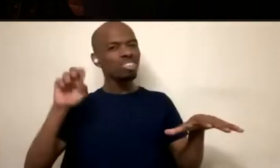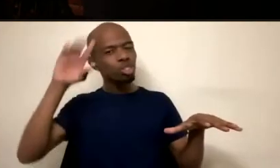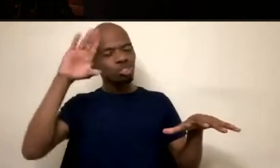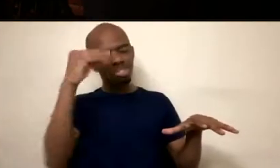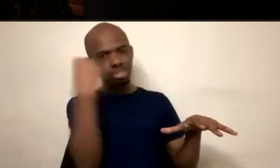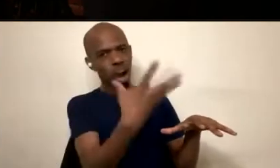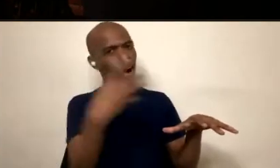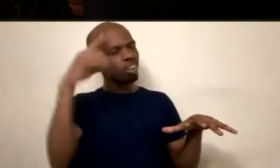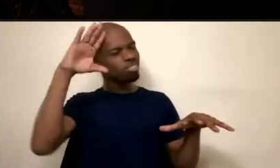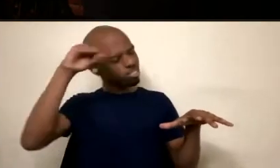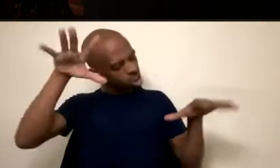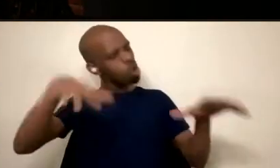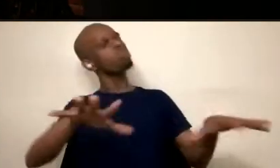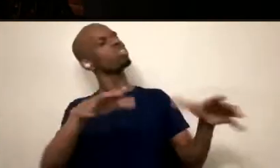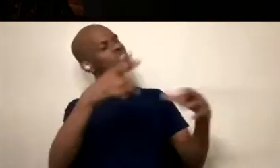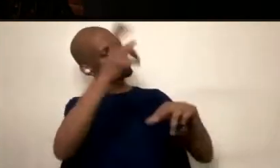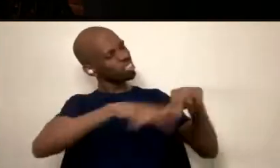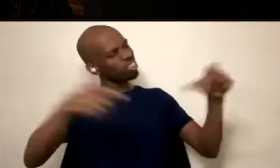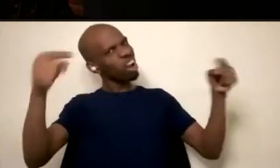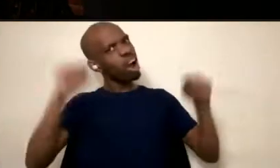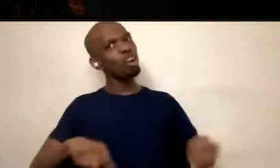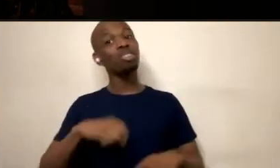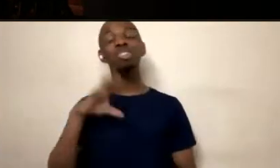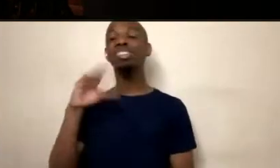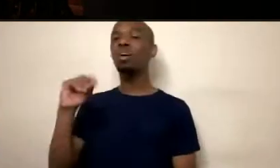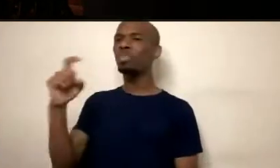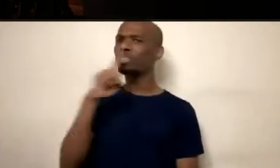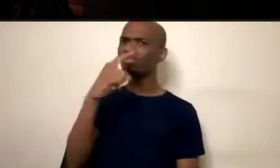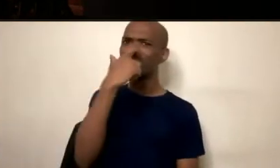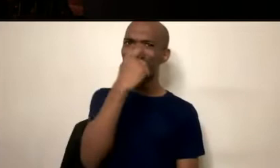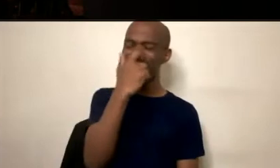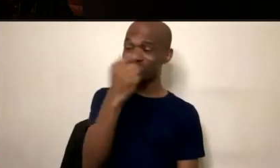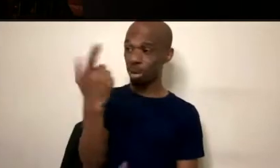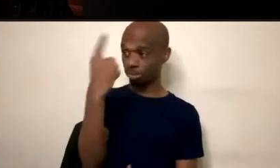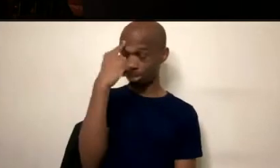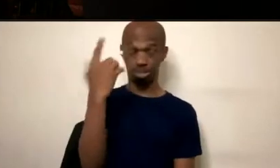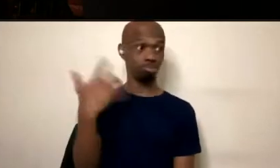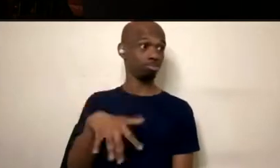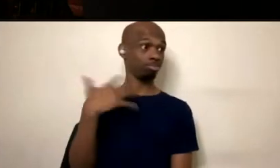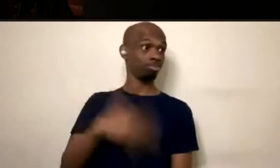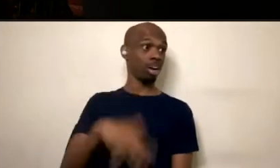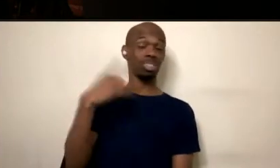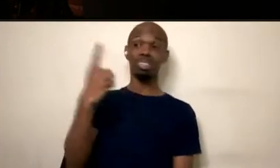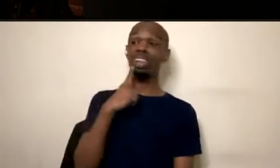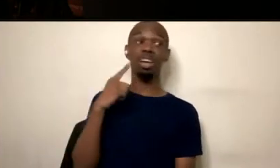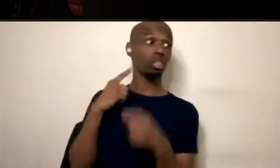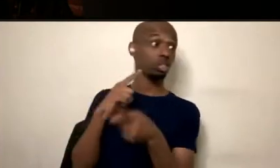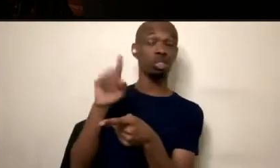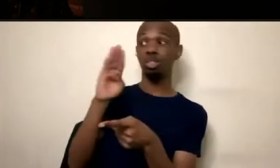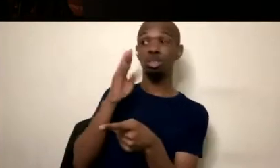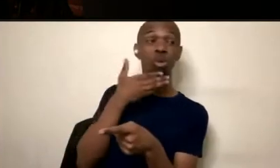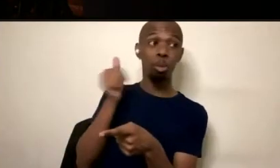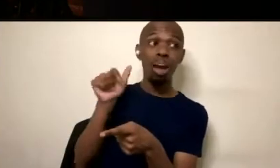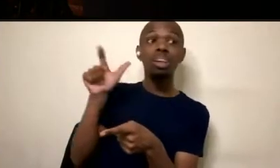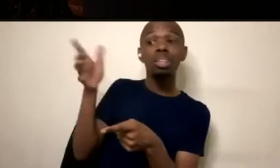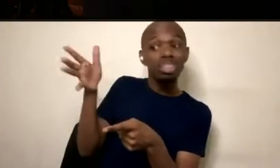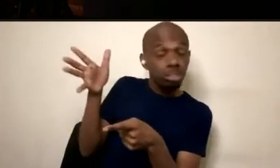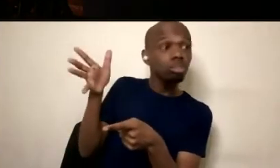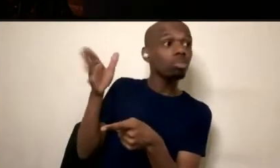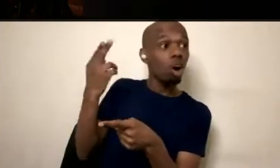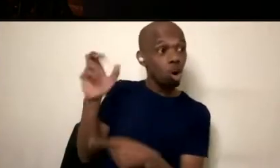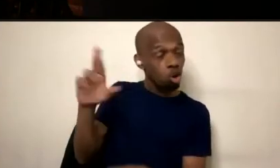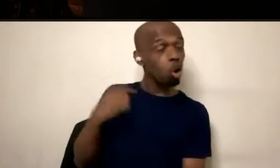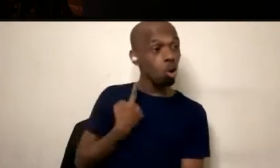and then they just said, you better leave her alone. You better give it a rest. So it's, we are living in